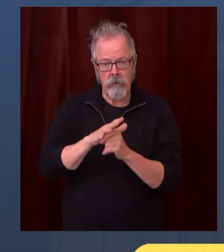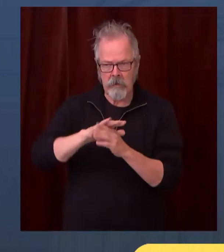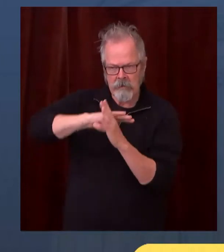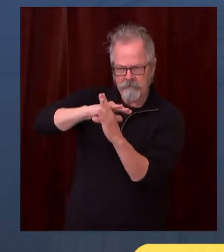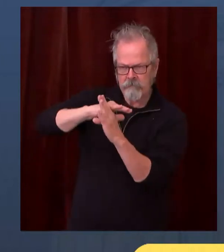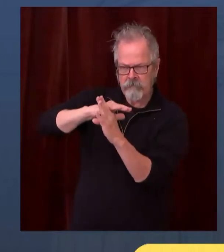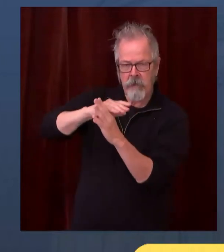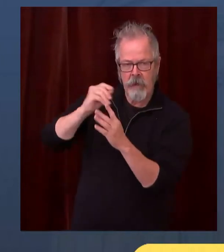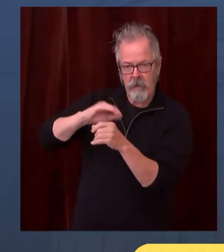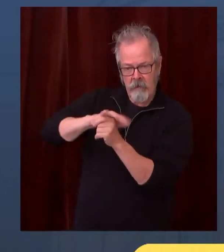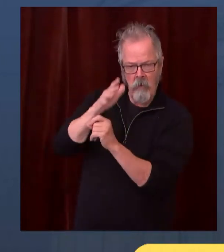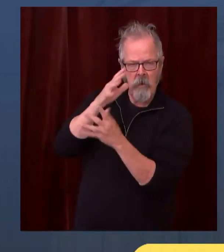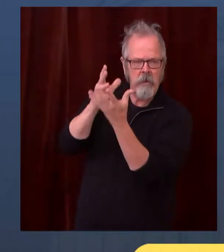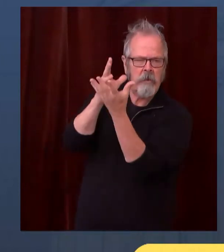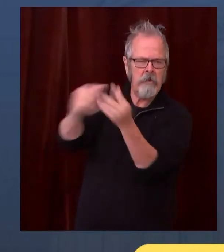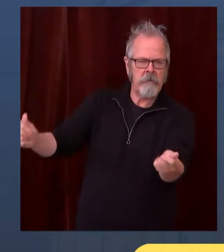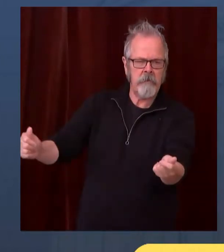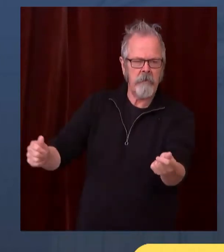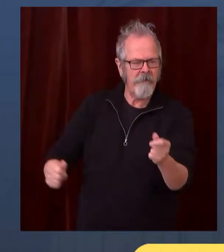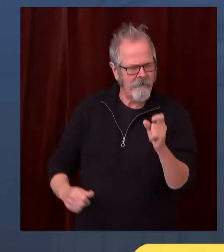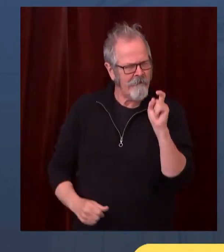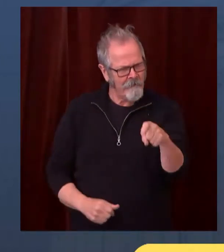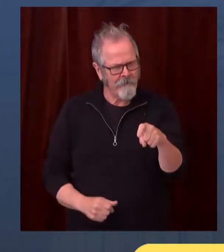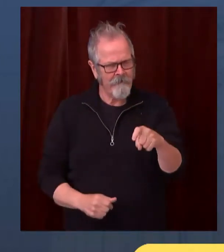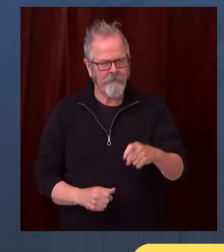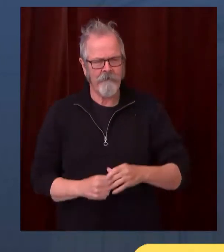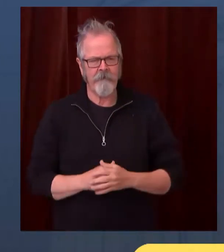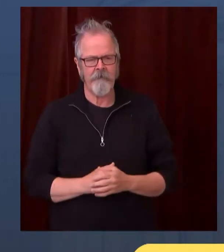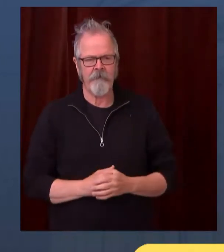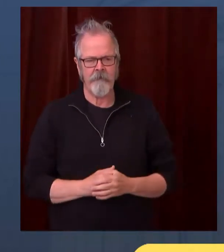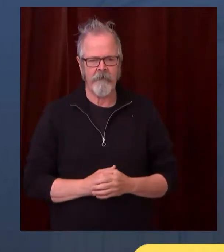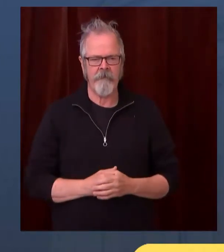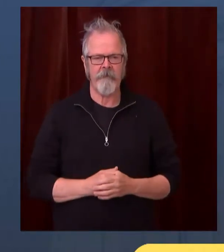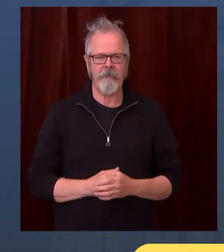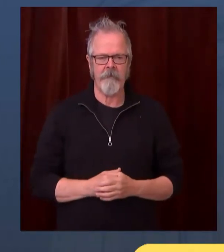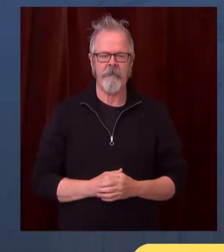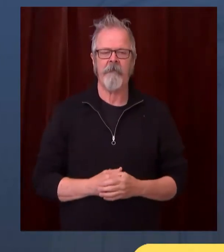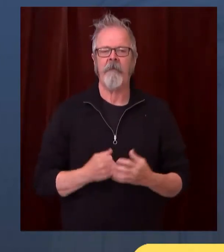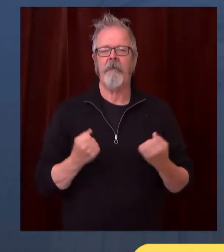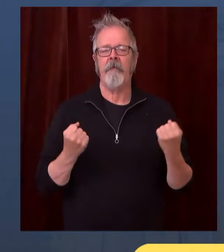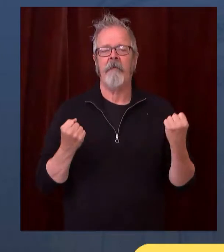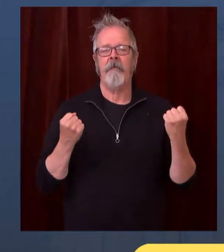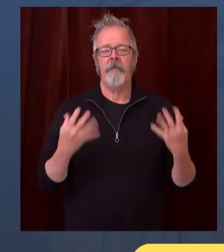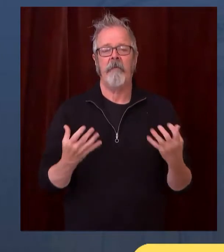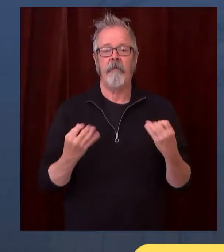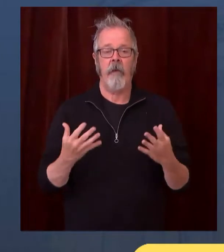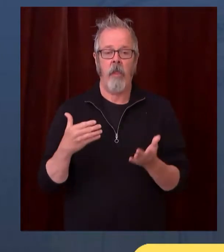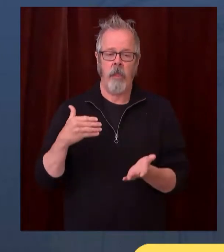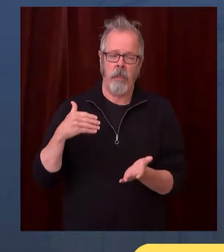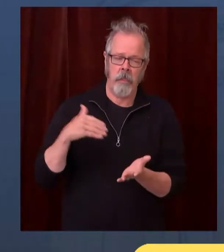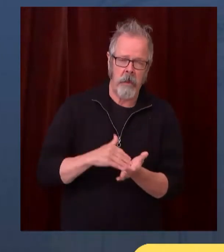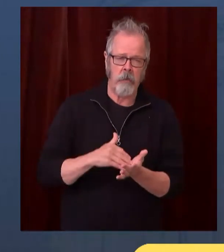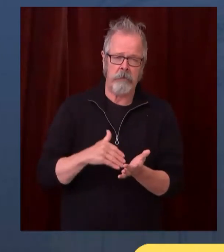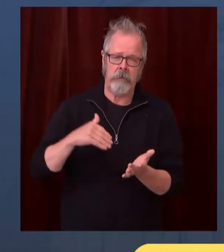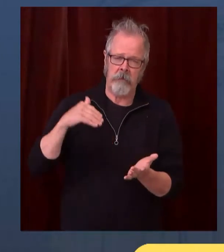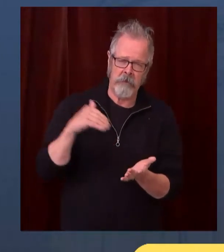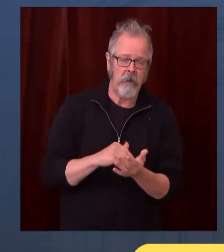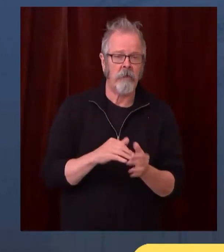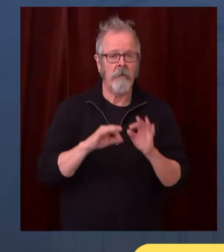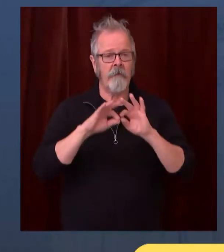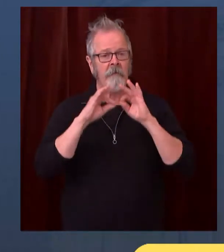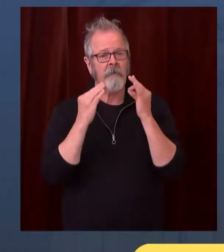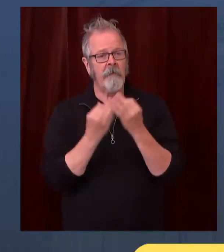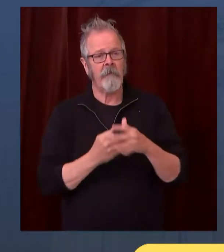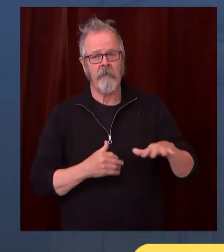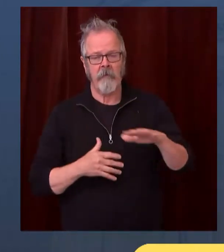care facility. I want to thank you for your patience and your understanding over the past 5 months. We know this has been very,